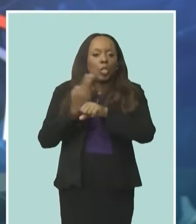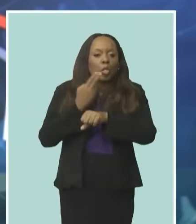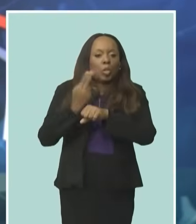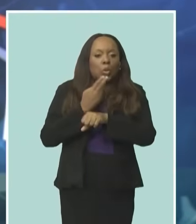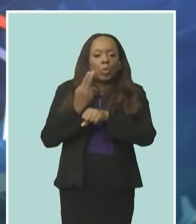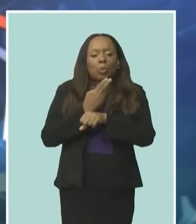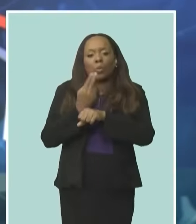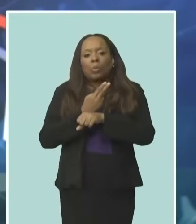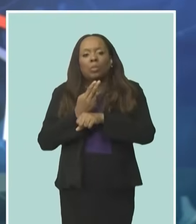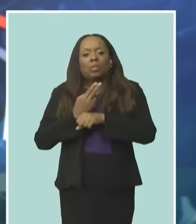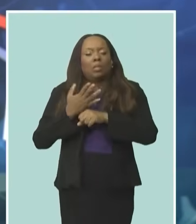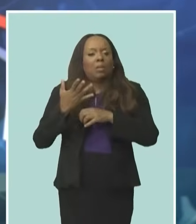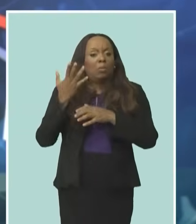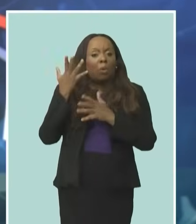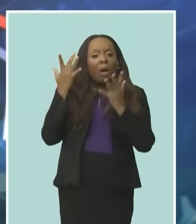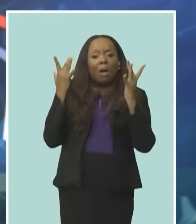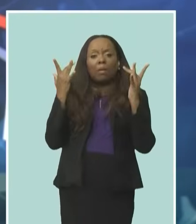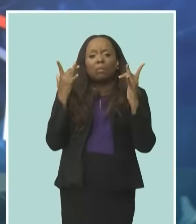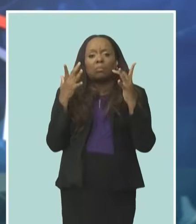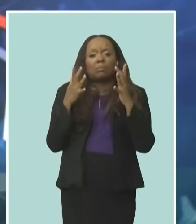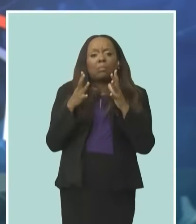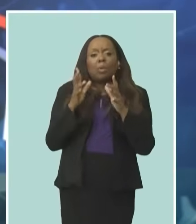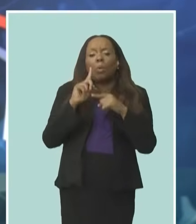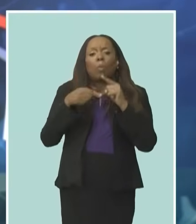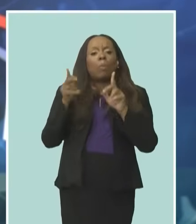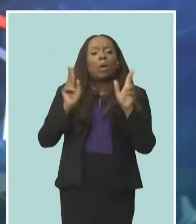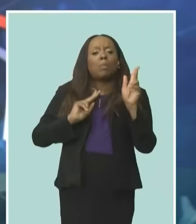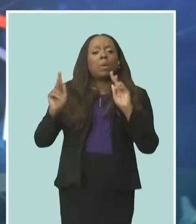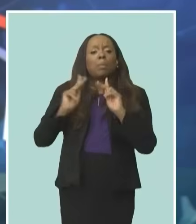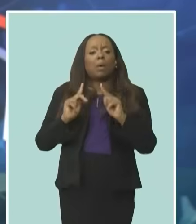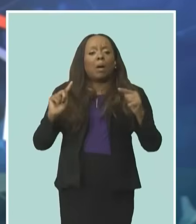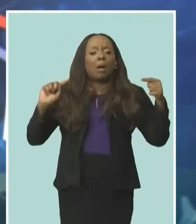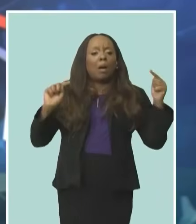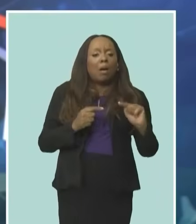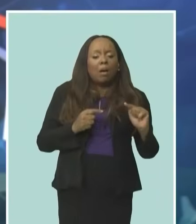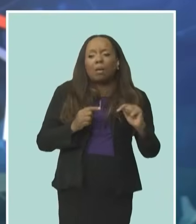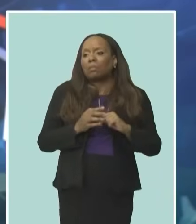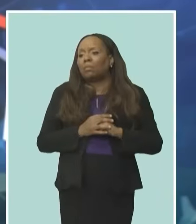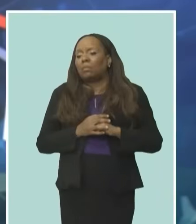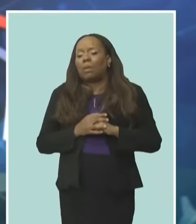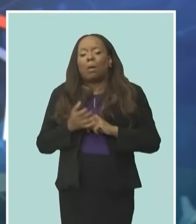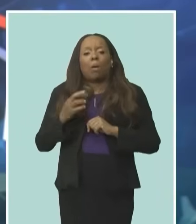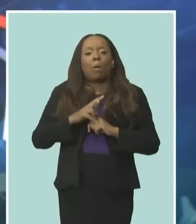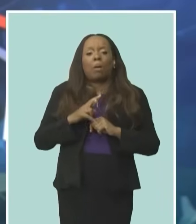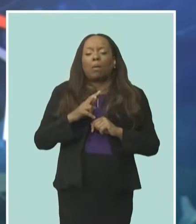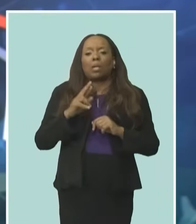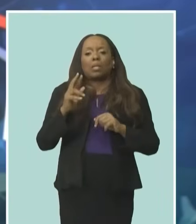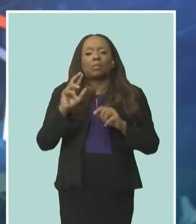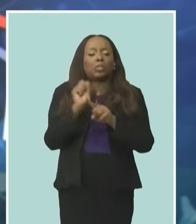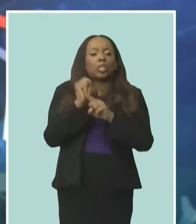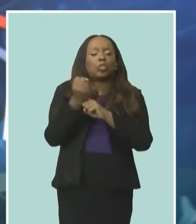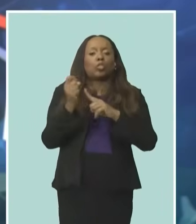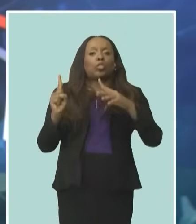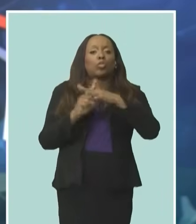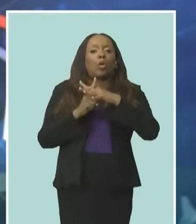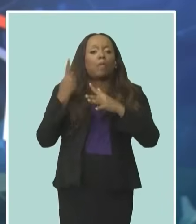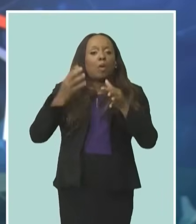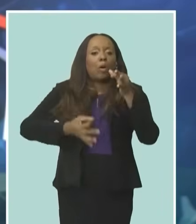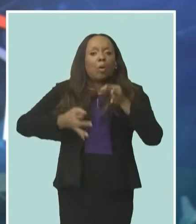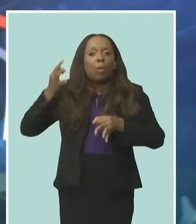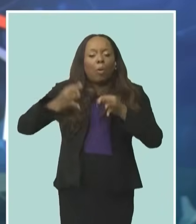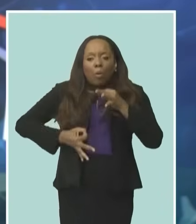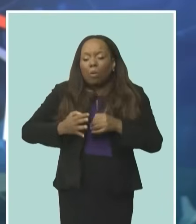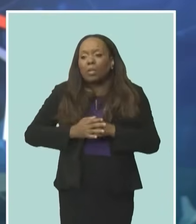matters are taking too long to be processed and settled. And that is the concern of Chief Justice of Barbados, Leslie Haynes, the Barbados